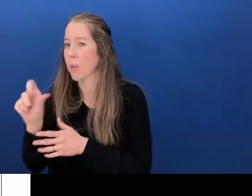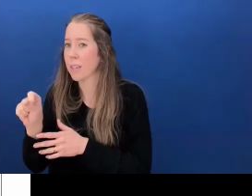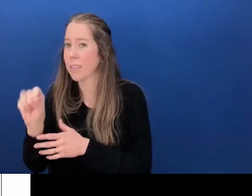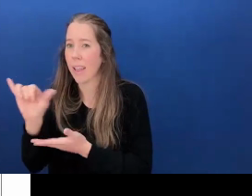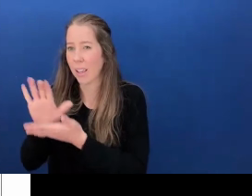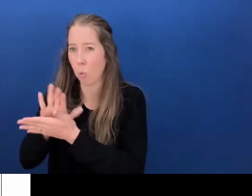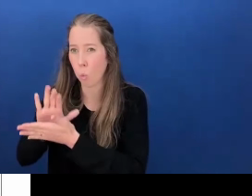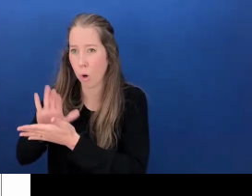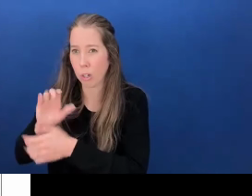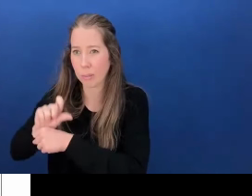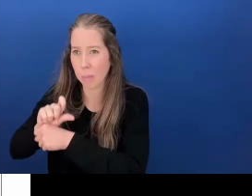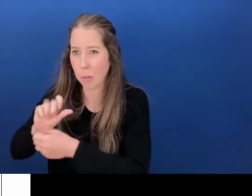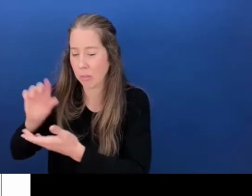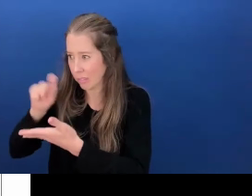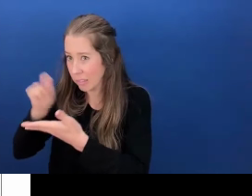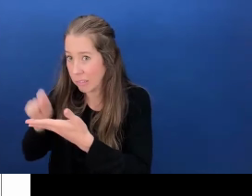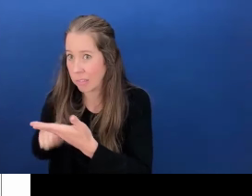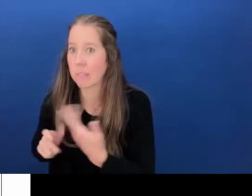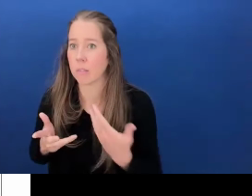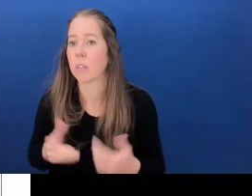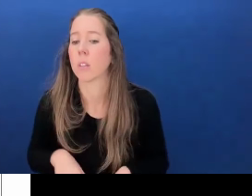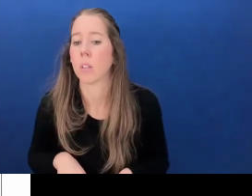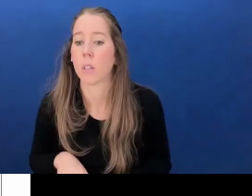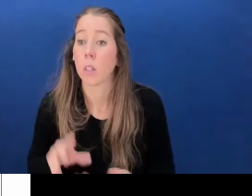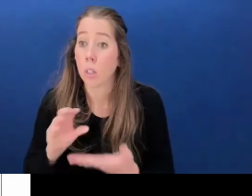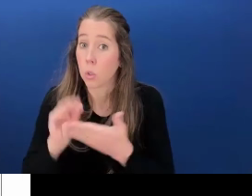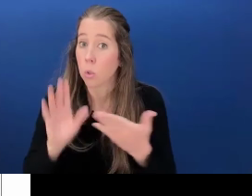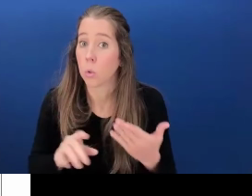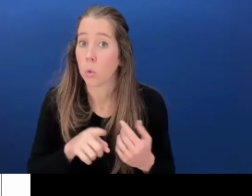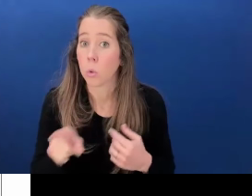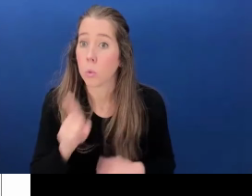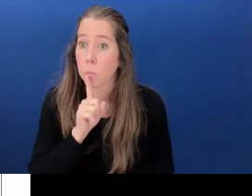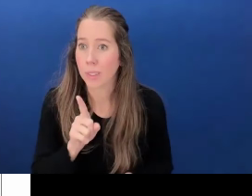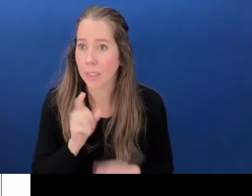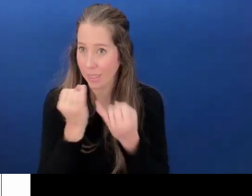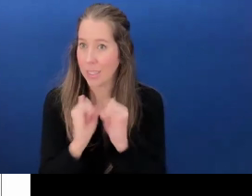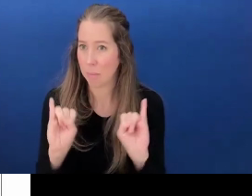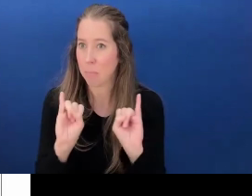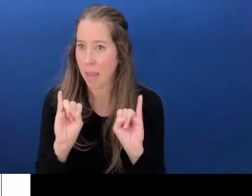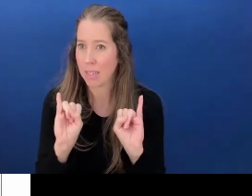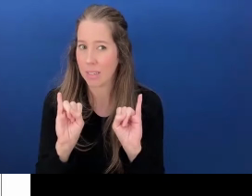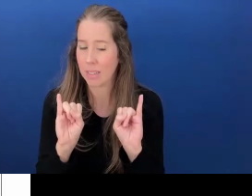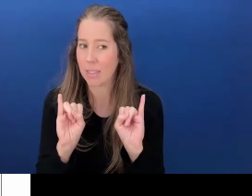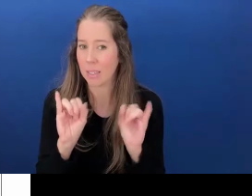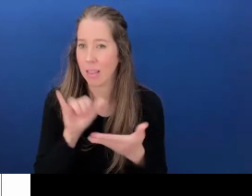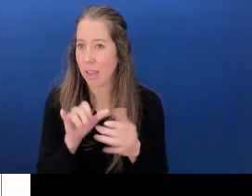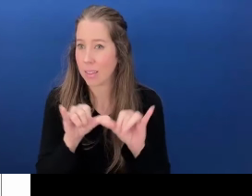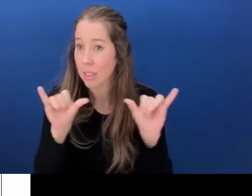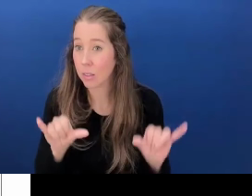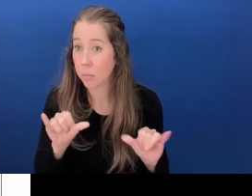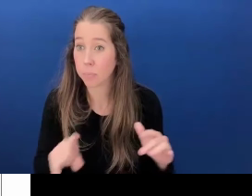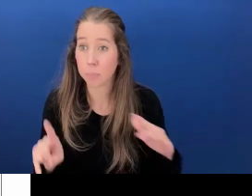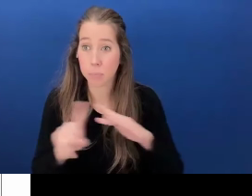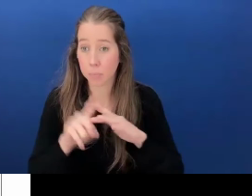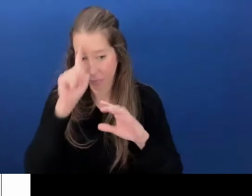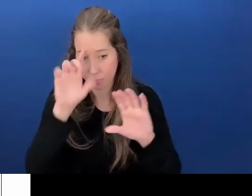that they gave. So students are very independent in nature in this. So when they come to class, it's